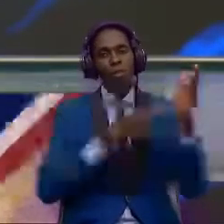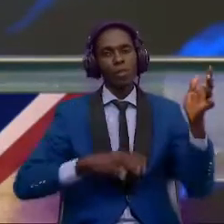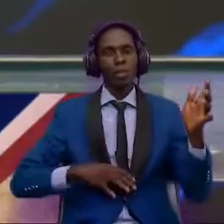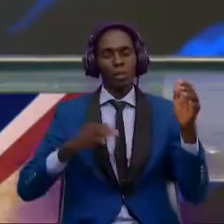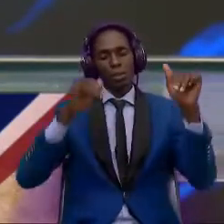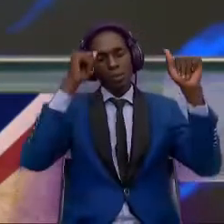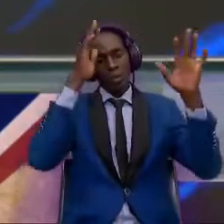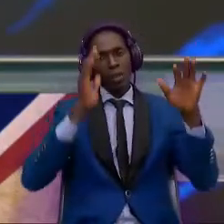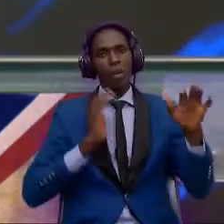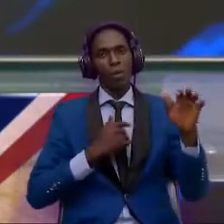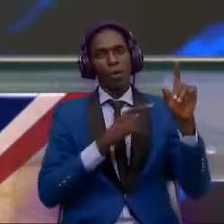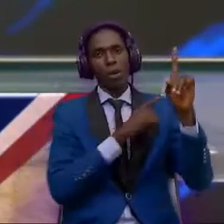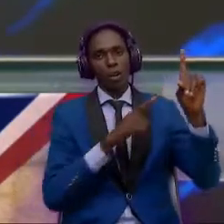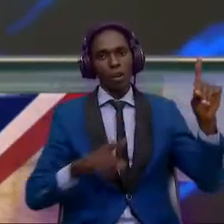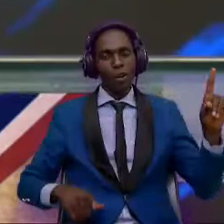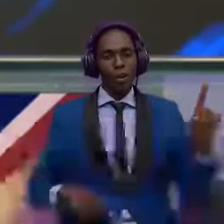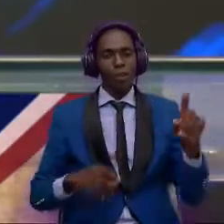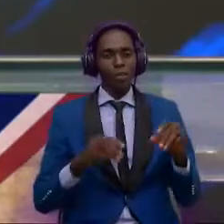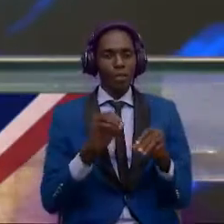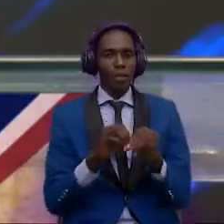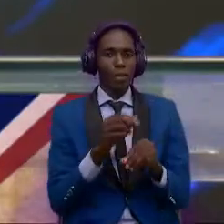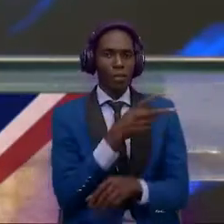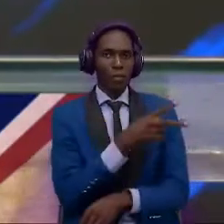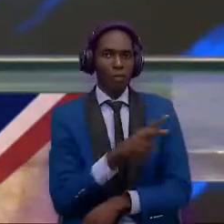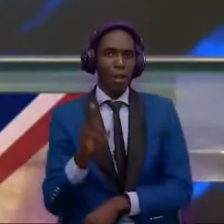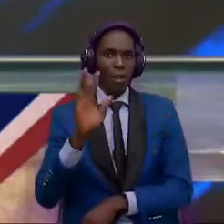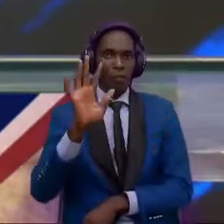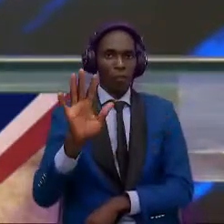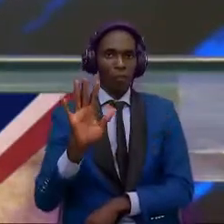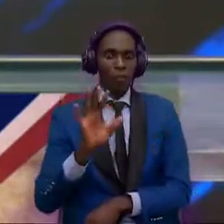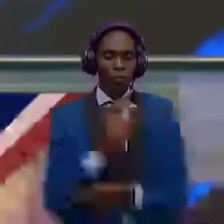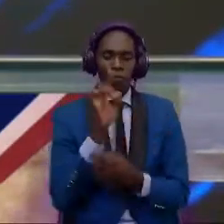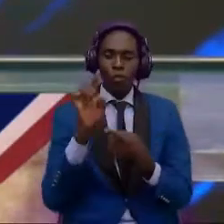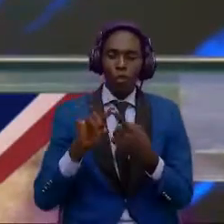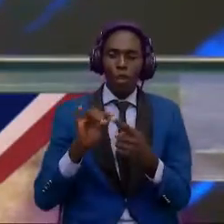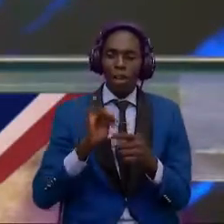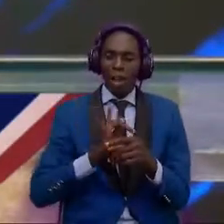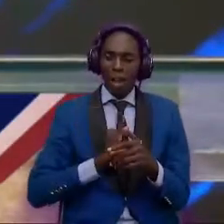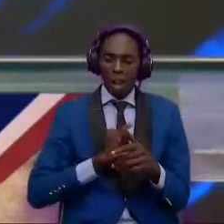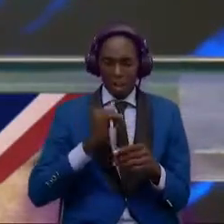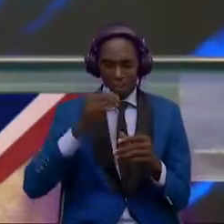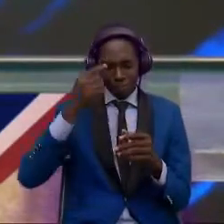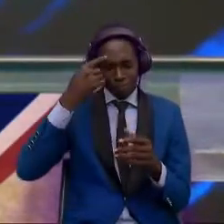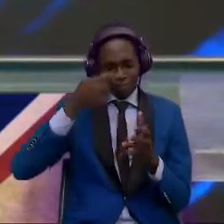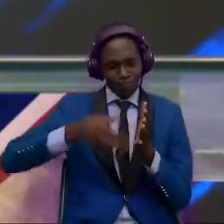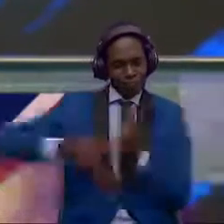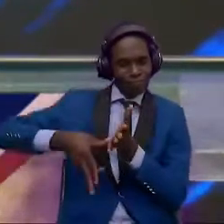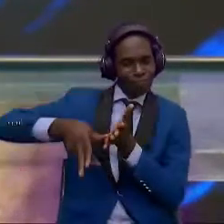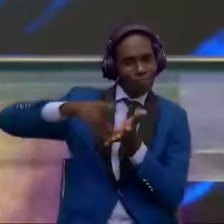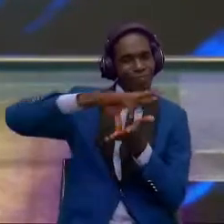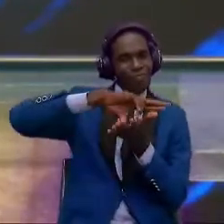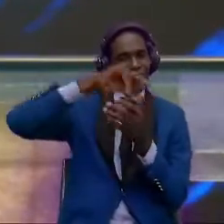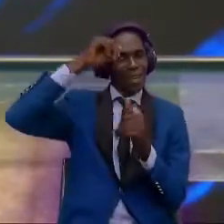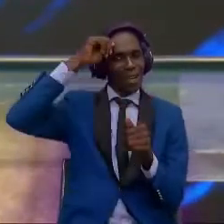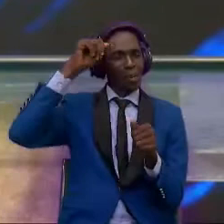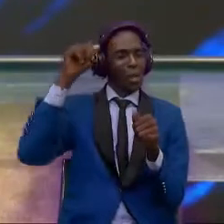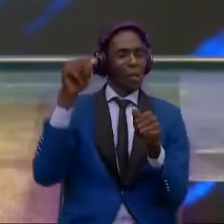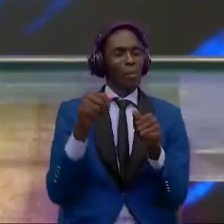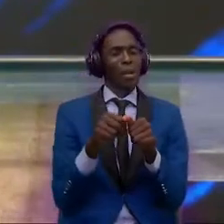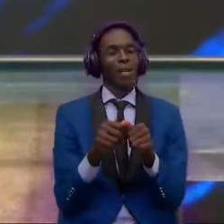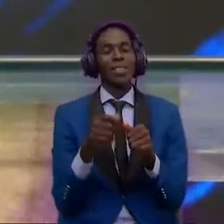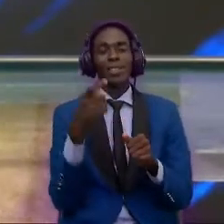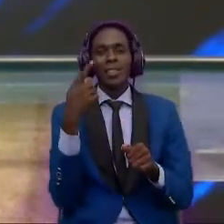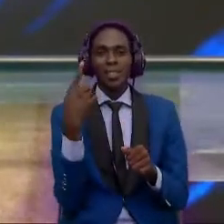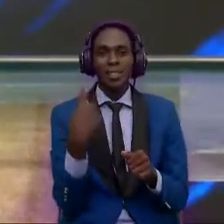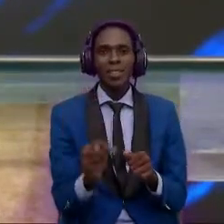5. In verse 5, it says, when I call to remembrance the unfeigned faith